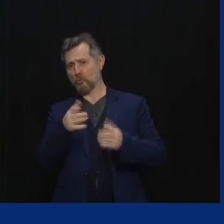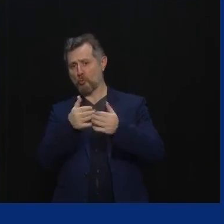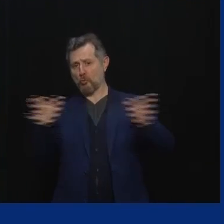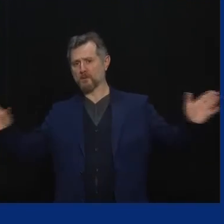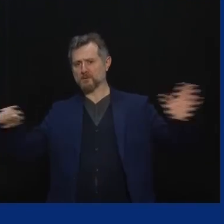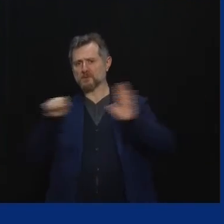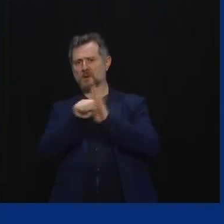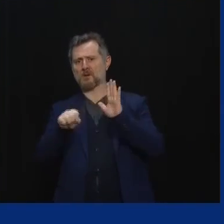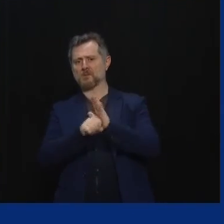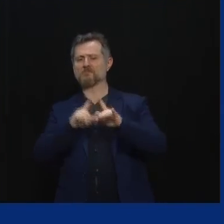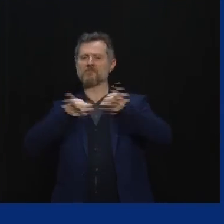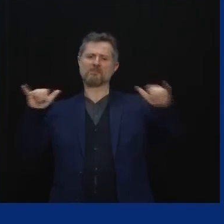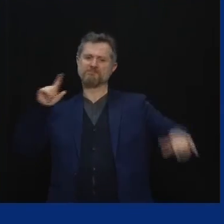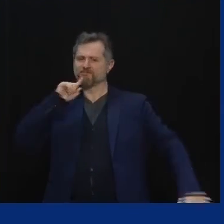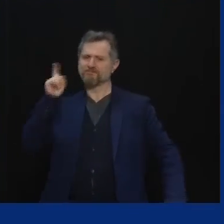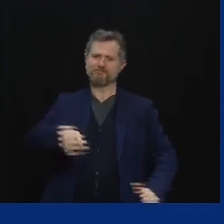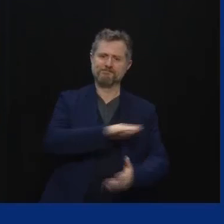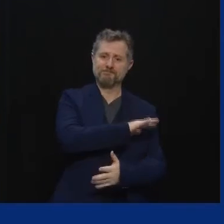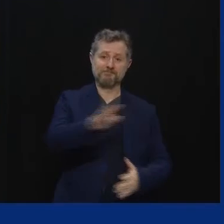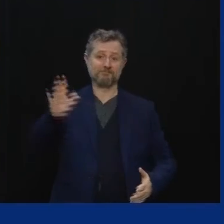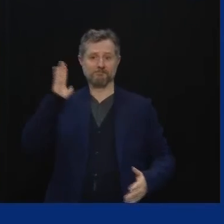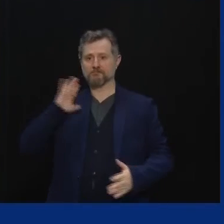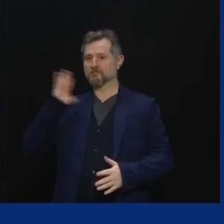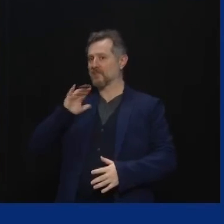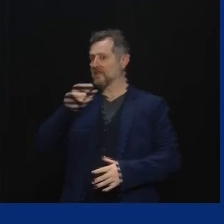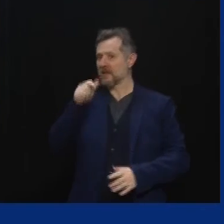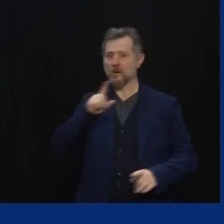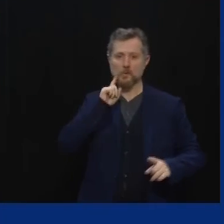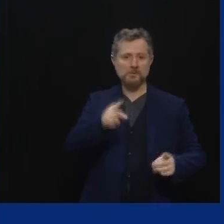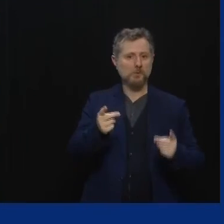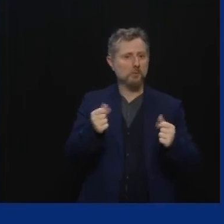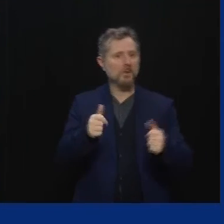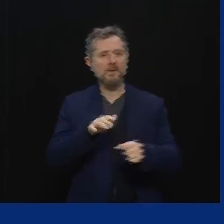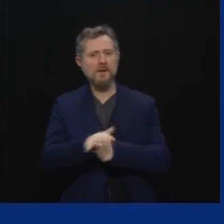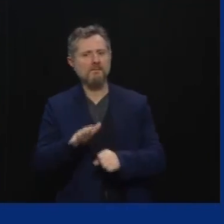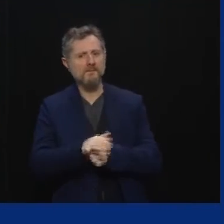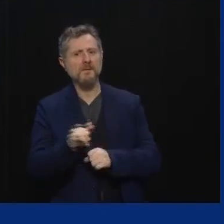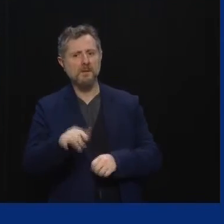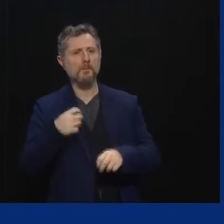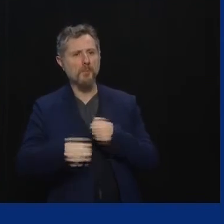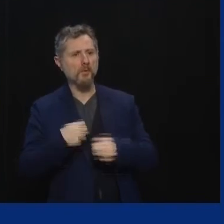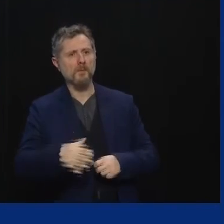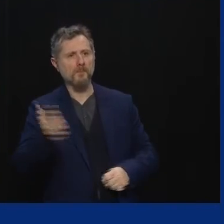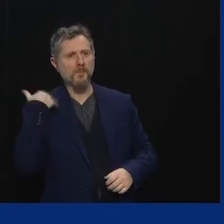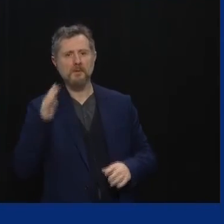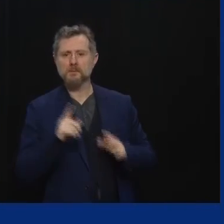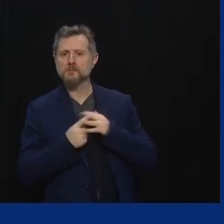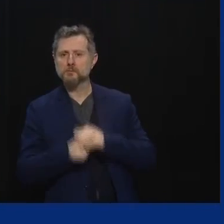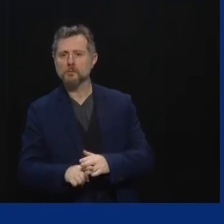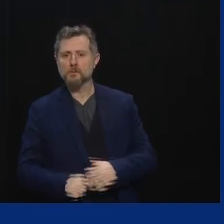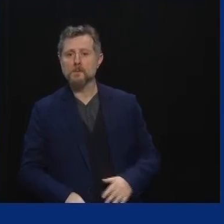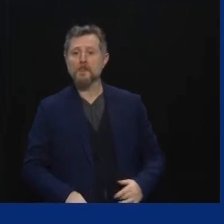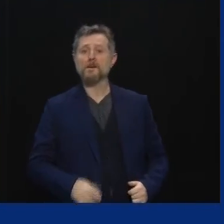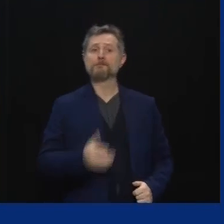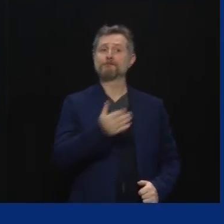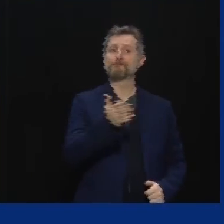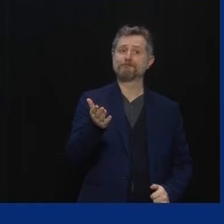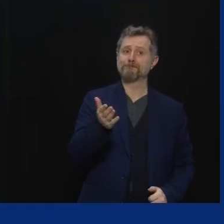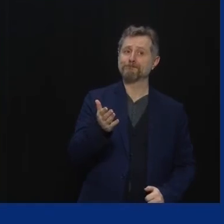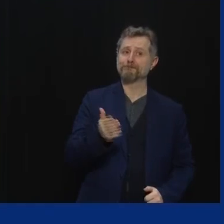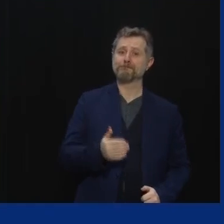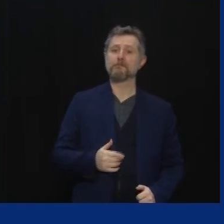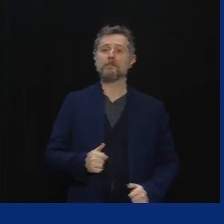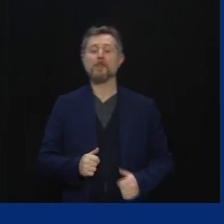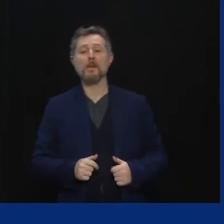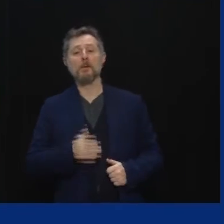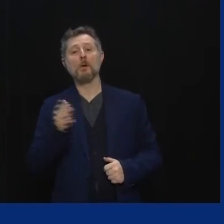not quickly enough was obviously a problem at the beginning of the pandemic. Well, you can answer it, then I will answer,